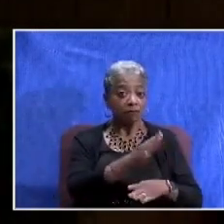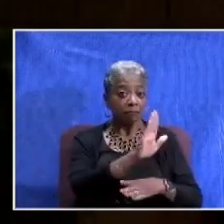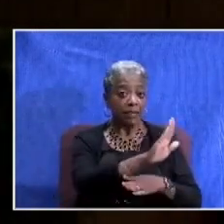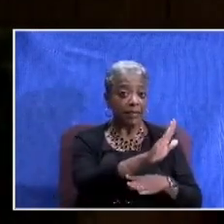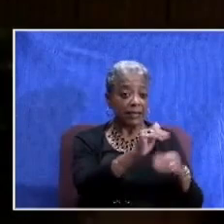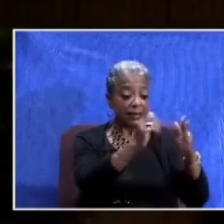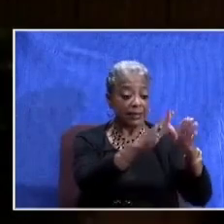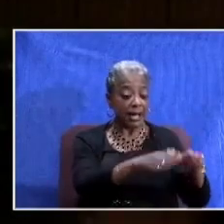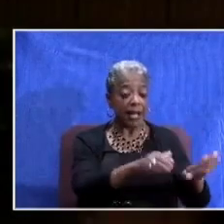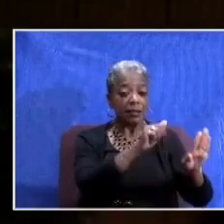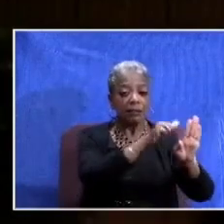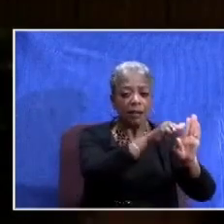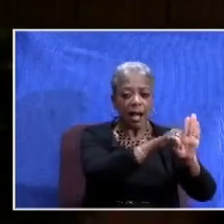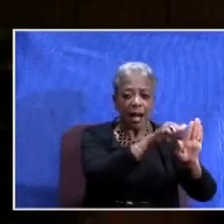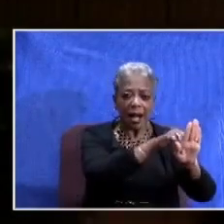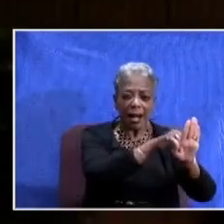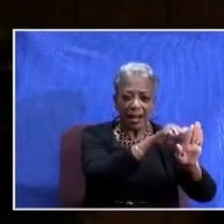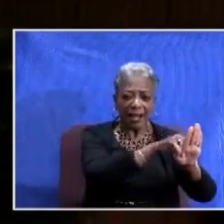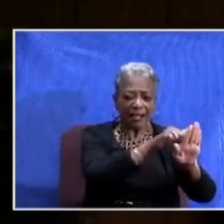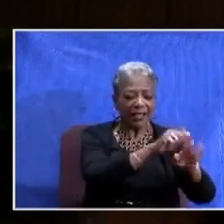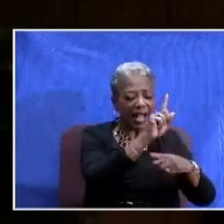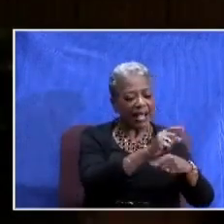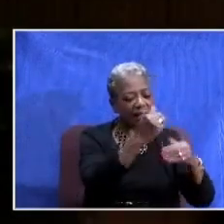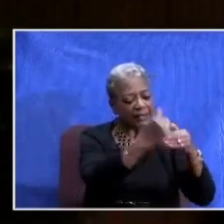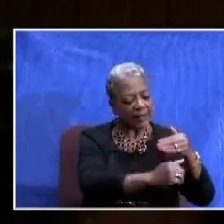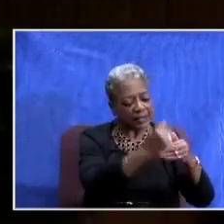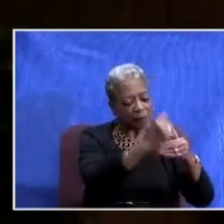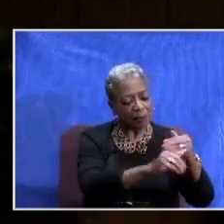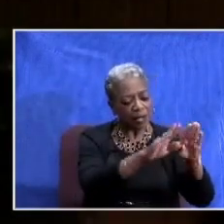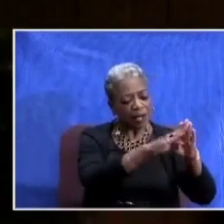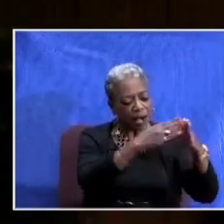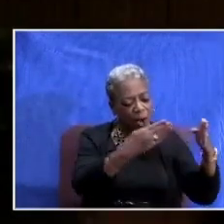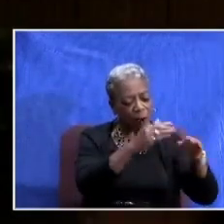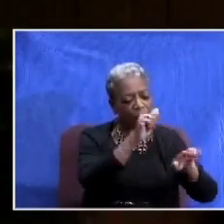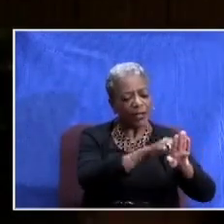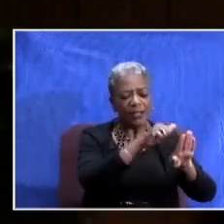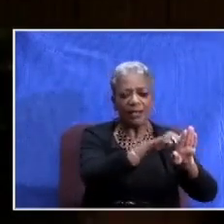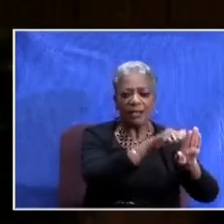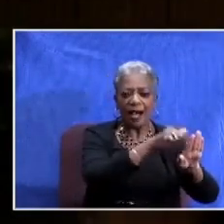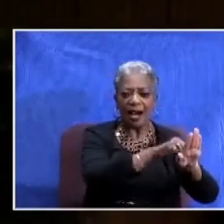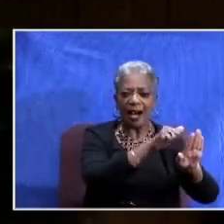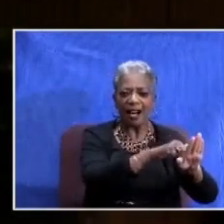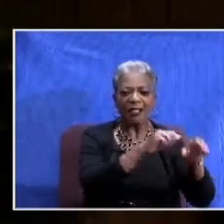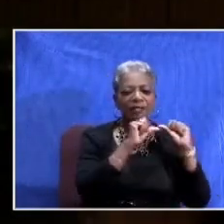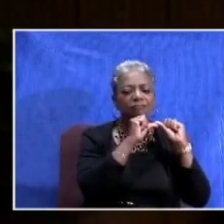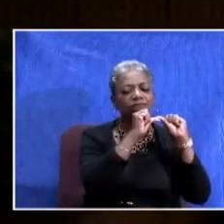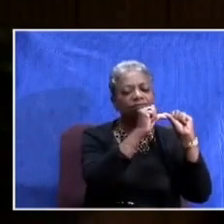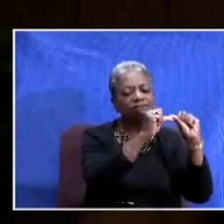knocking. Open the door, I need some bread. Open the door, open the, go away. No, open the door, open the door.